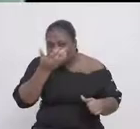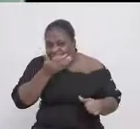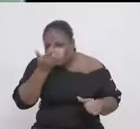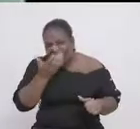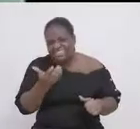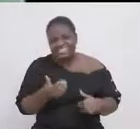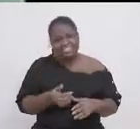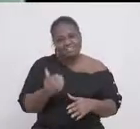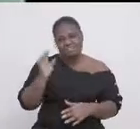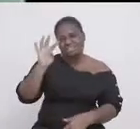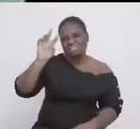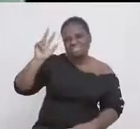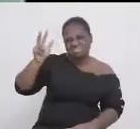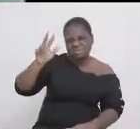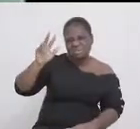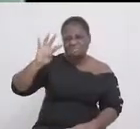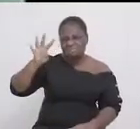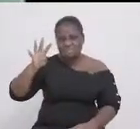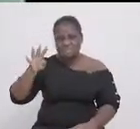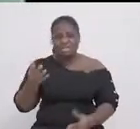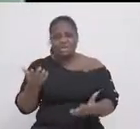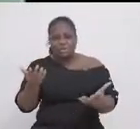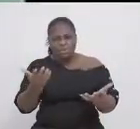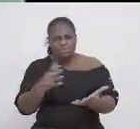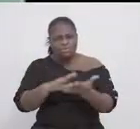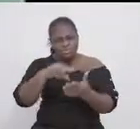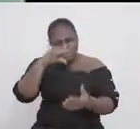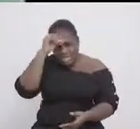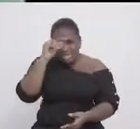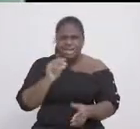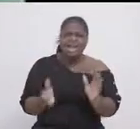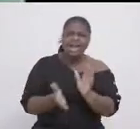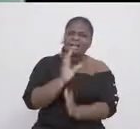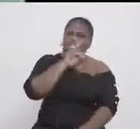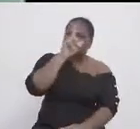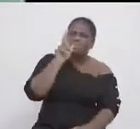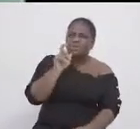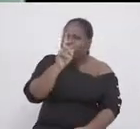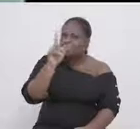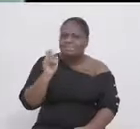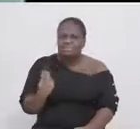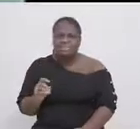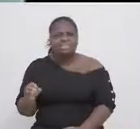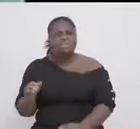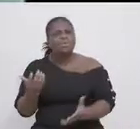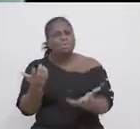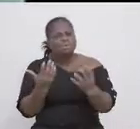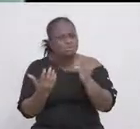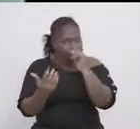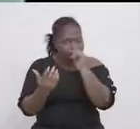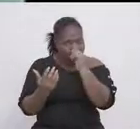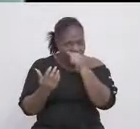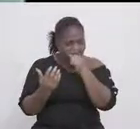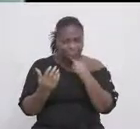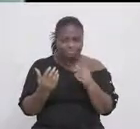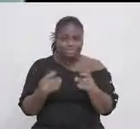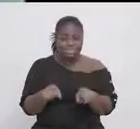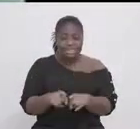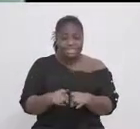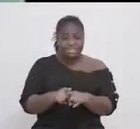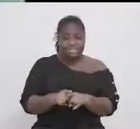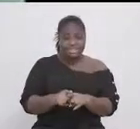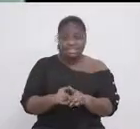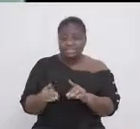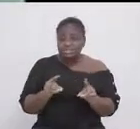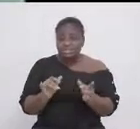3-year-old, 4-year-old, it's an innate thing. Like they're asking questions, they really want to, like, and then as they go along